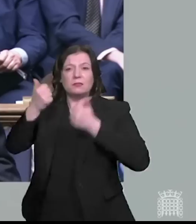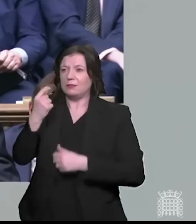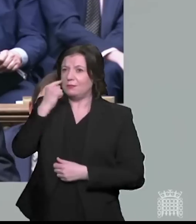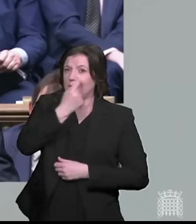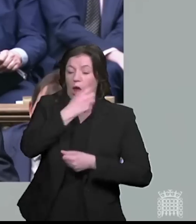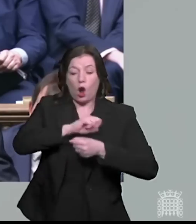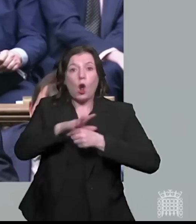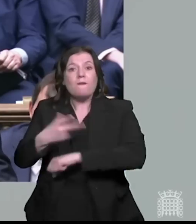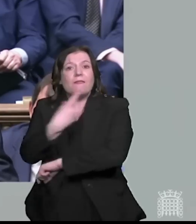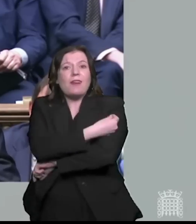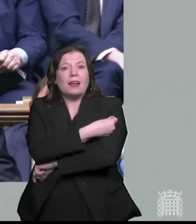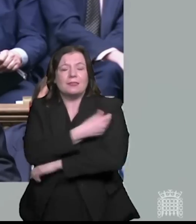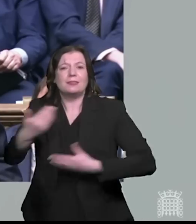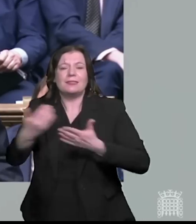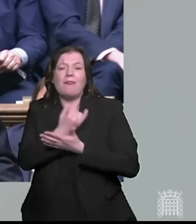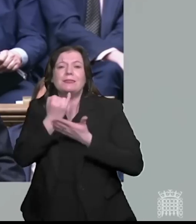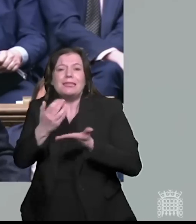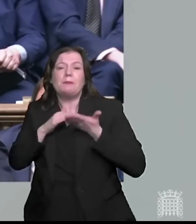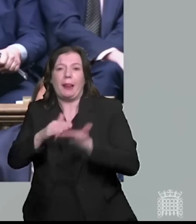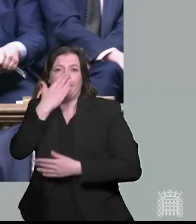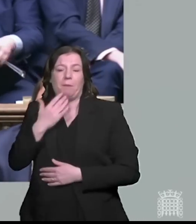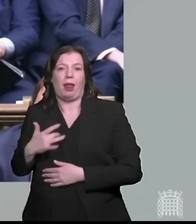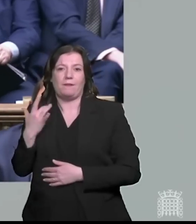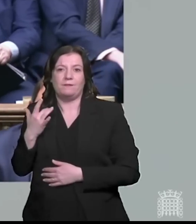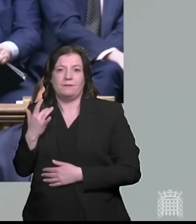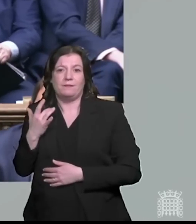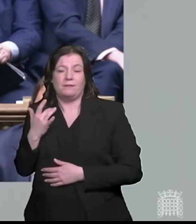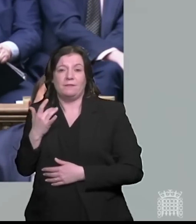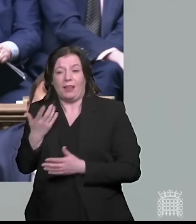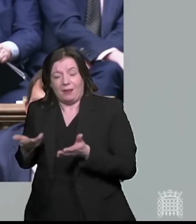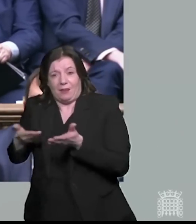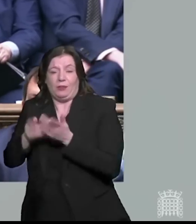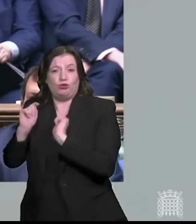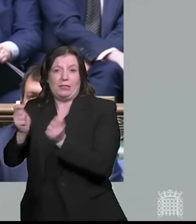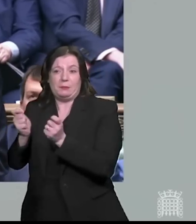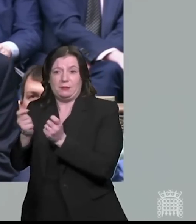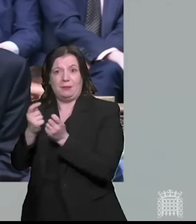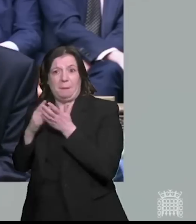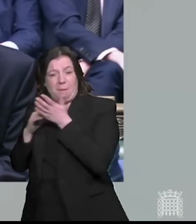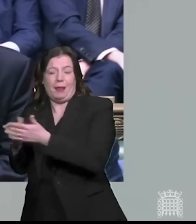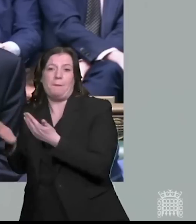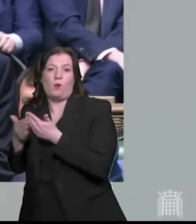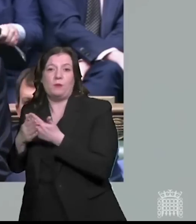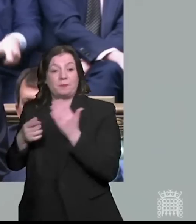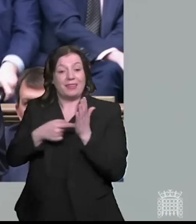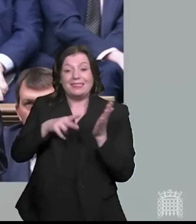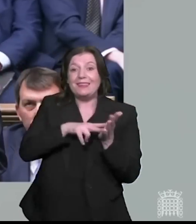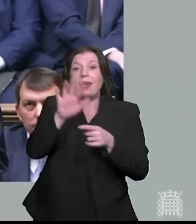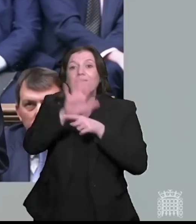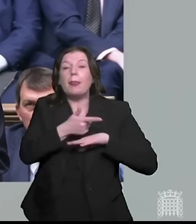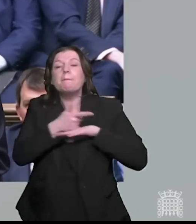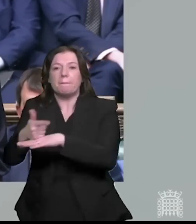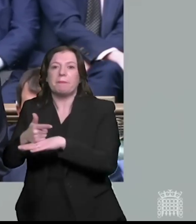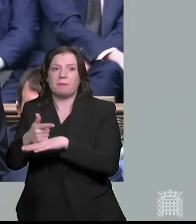that saved 6 million lives and a treatment that saved 1 million more. Our film and TV industry has become